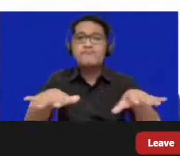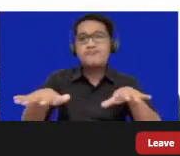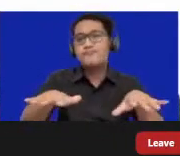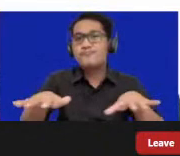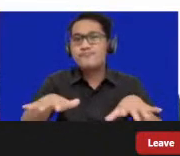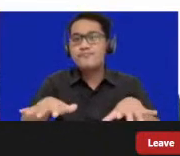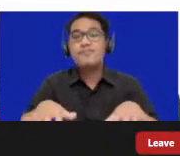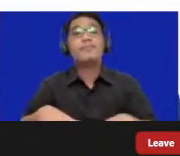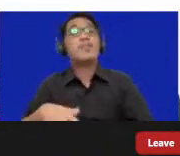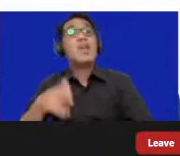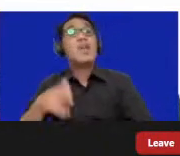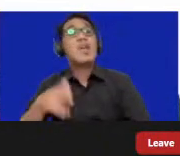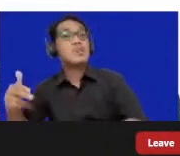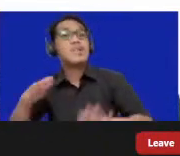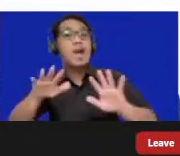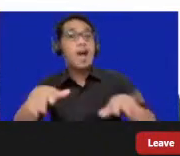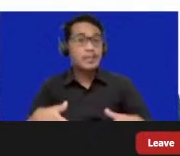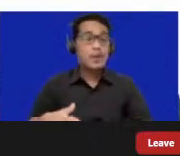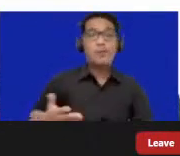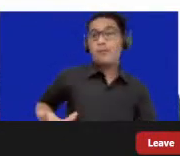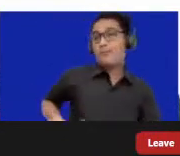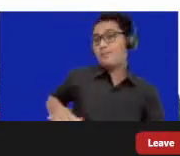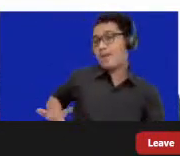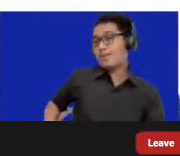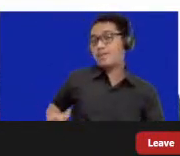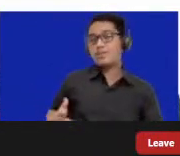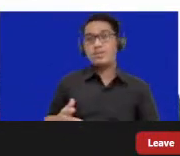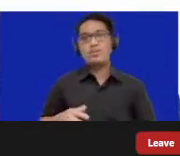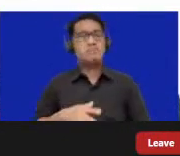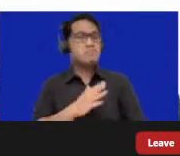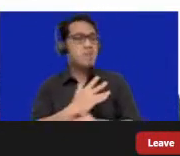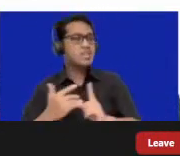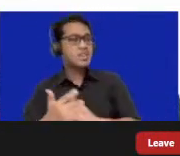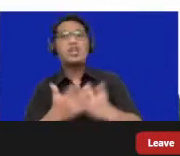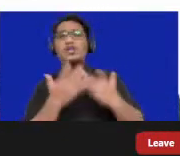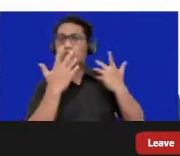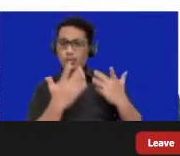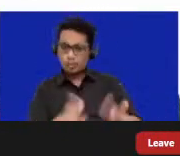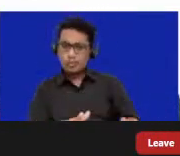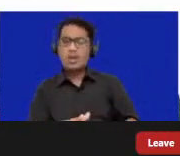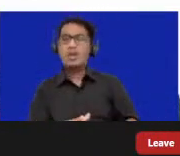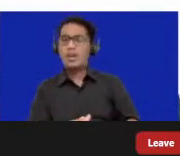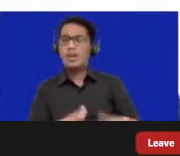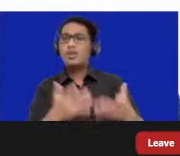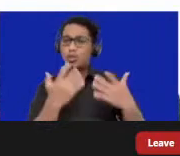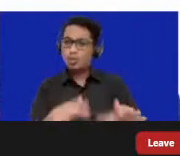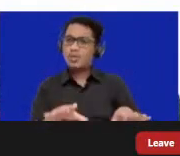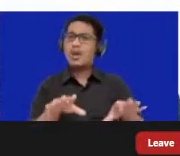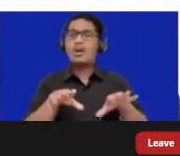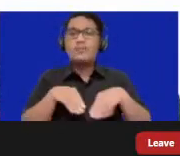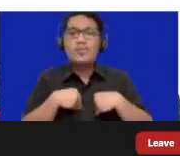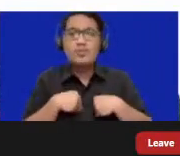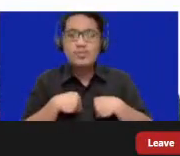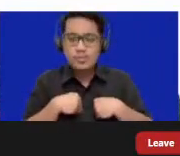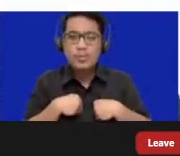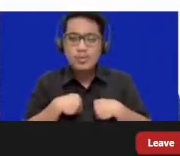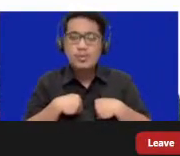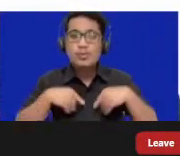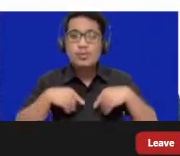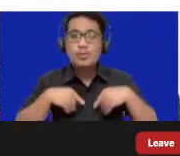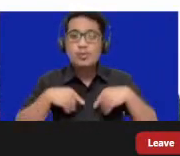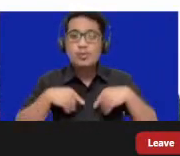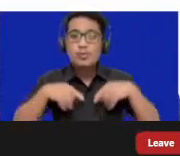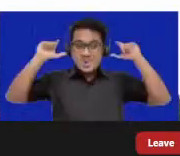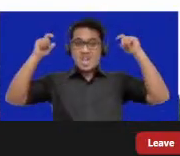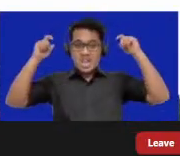a history of dealing with disasters, small ones, but also massive ones, and being prepared to that.